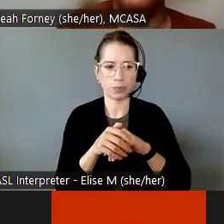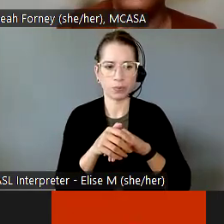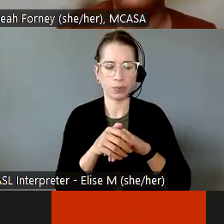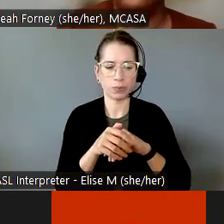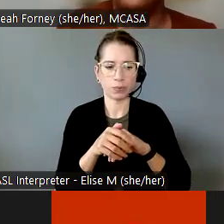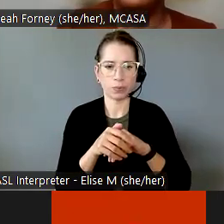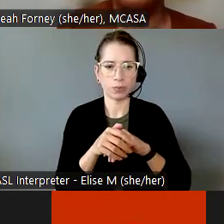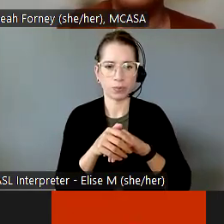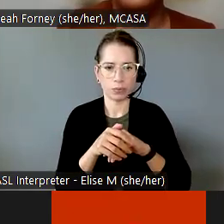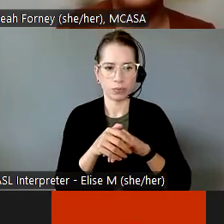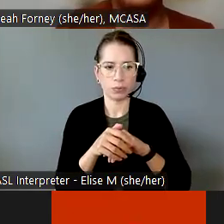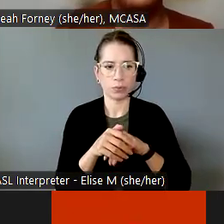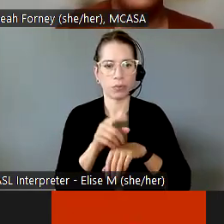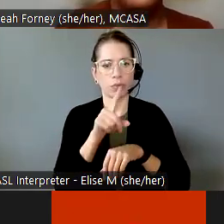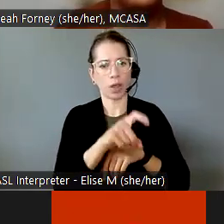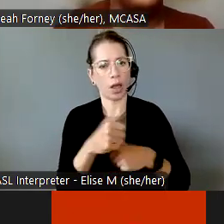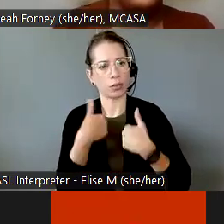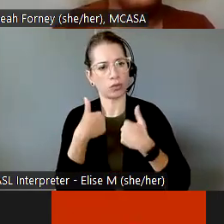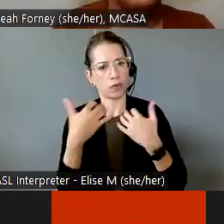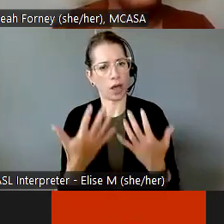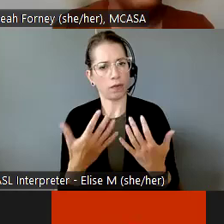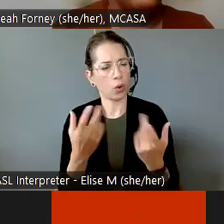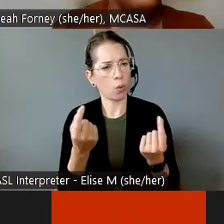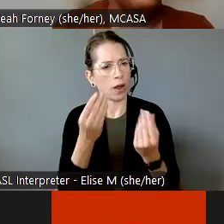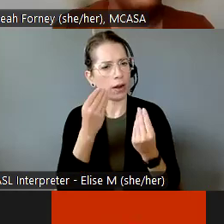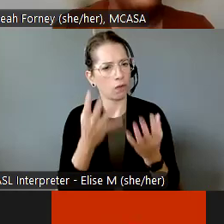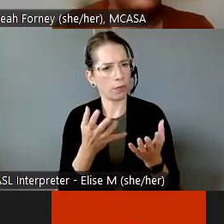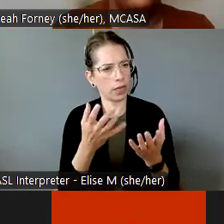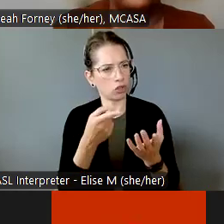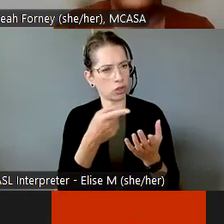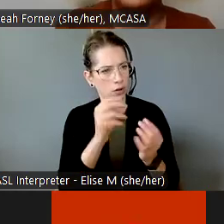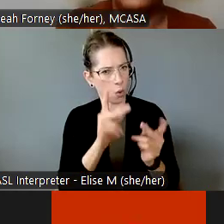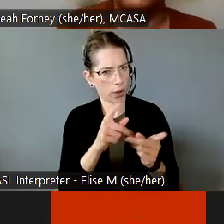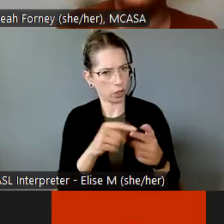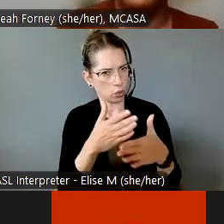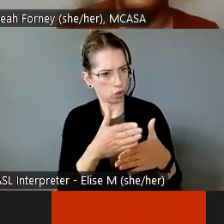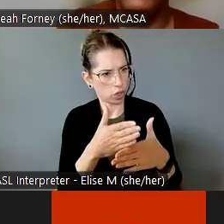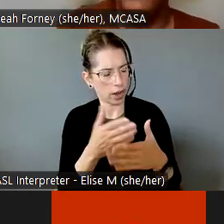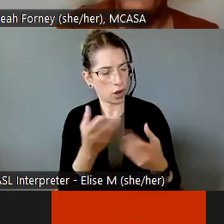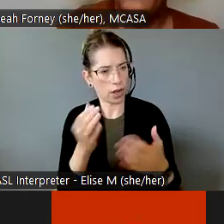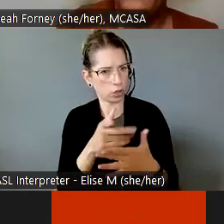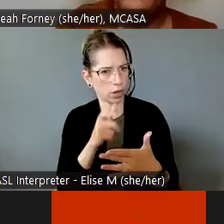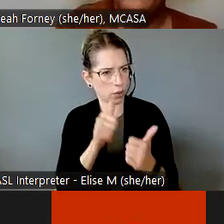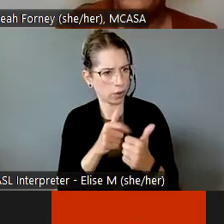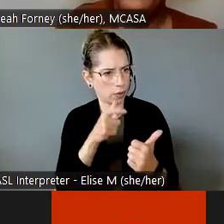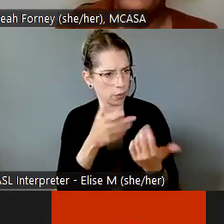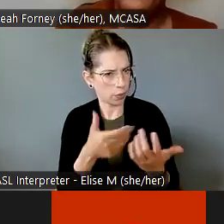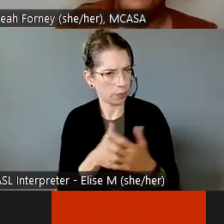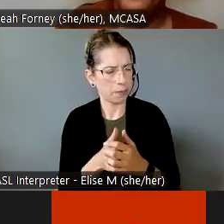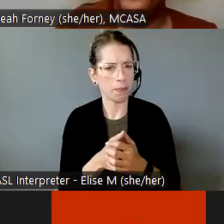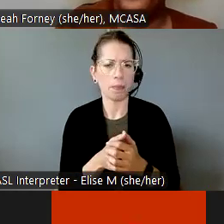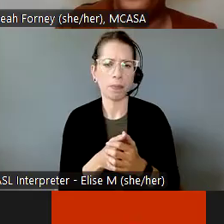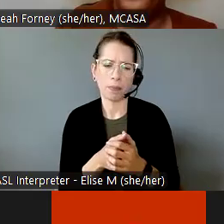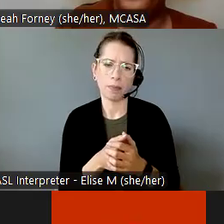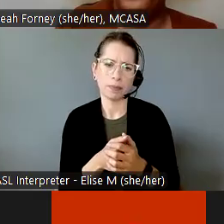Asking the survivor what information is okay to share and who can they share it with.